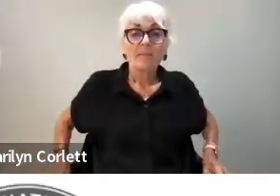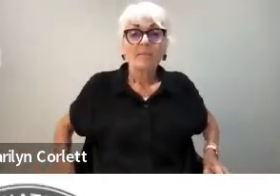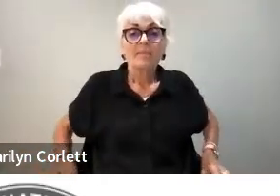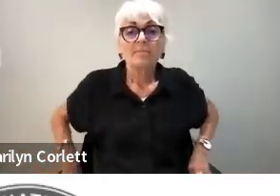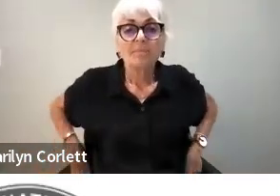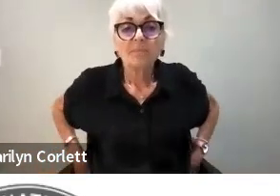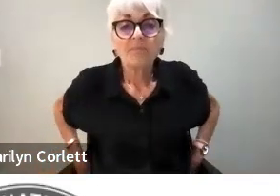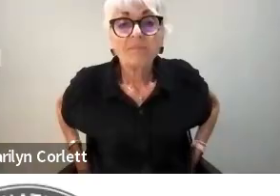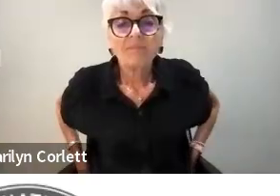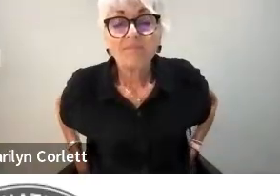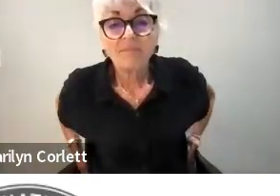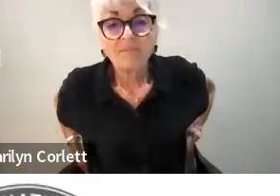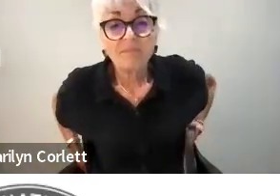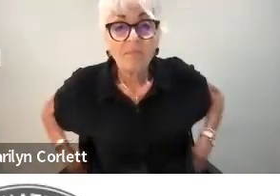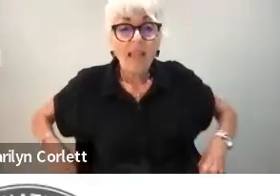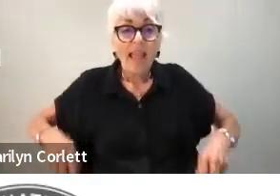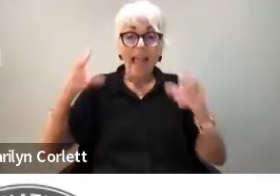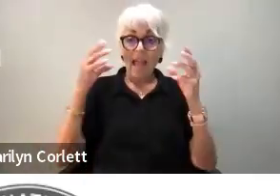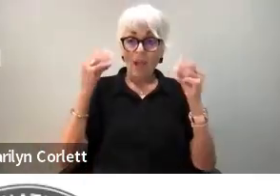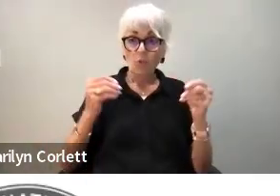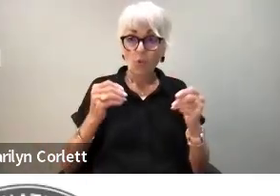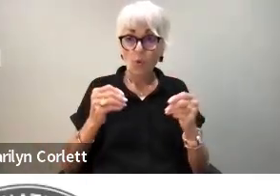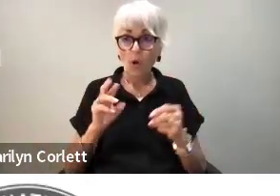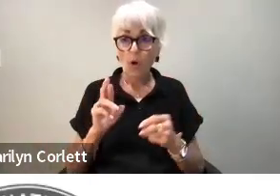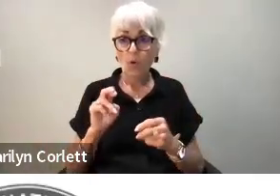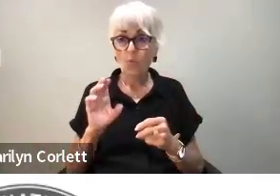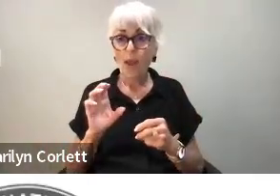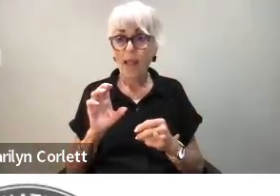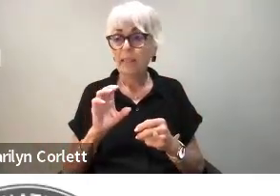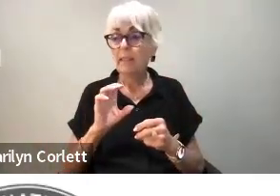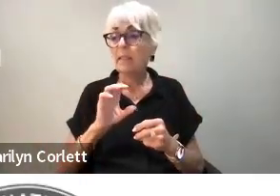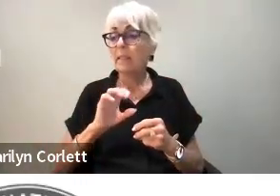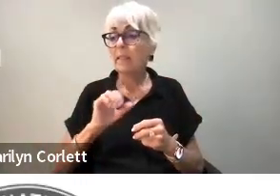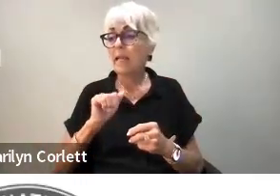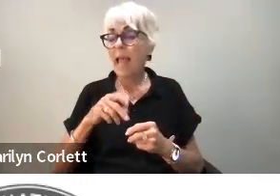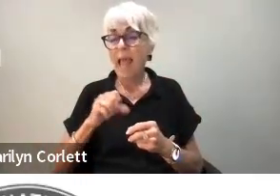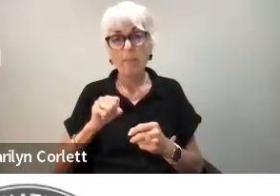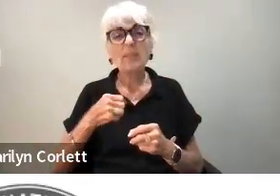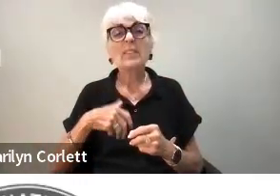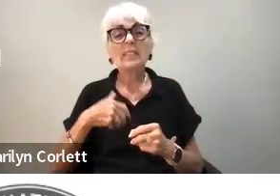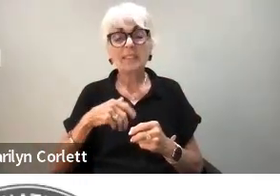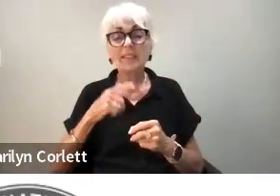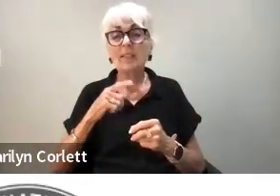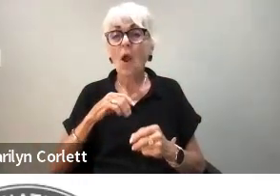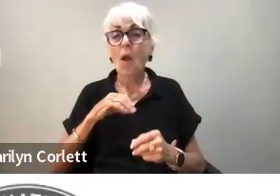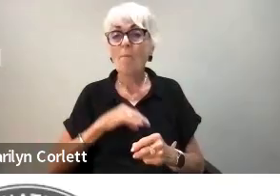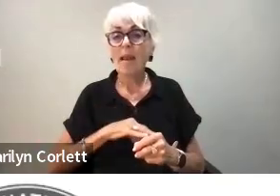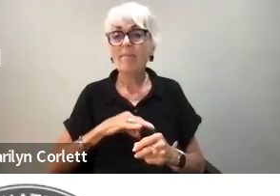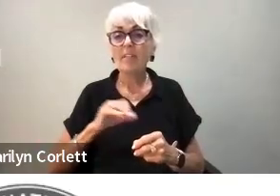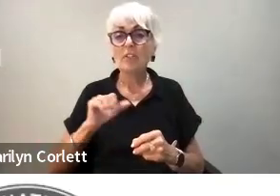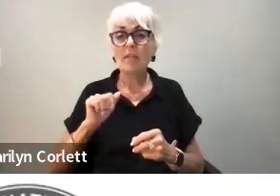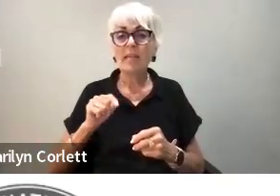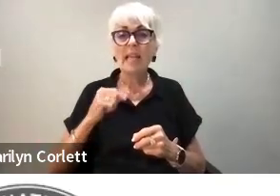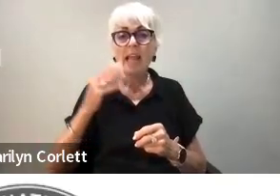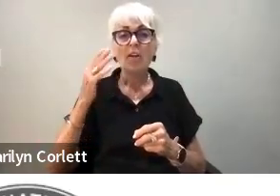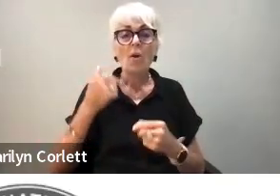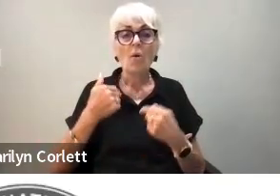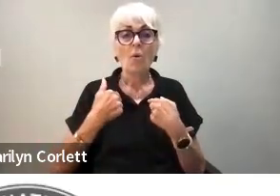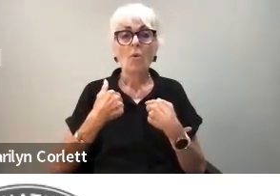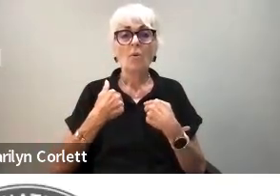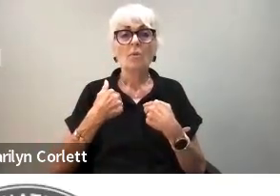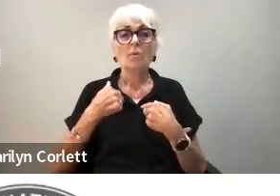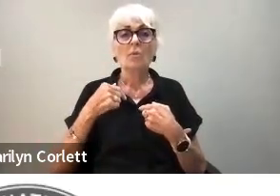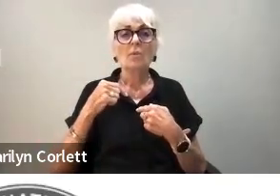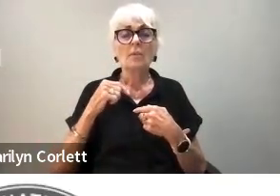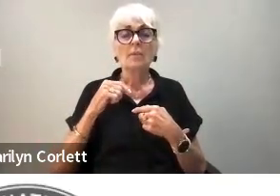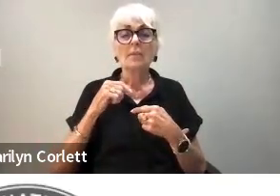So some outdoor rec apps are extremely beneficial pieces of AT. I know with me, again, going back